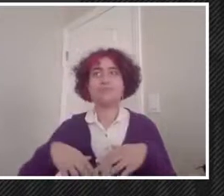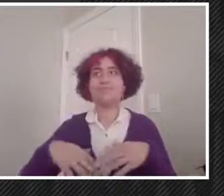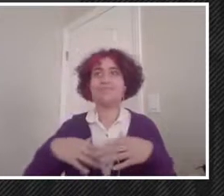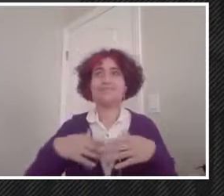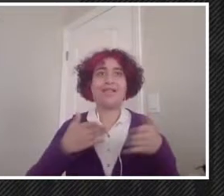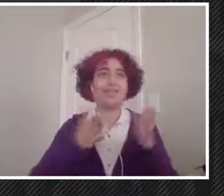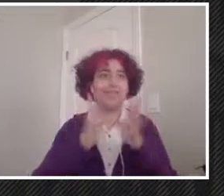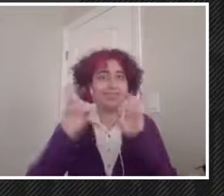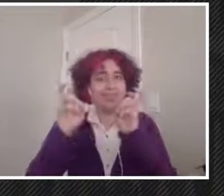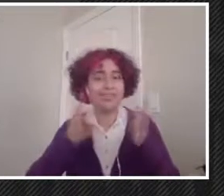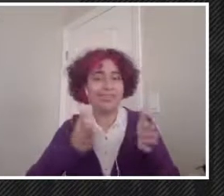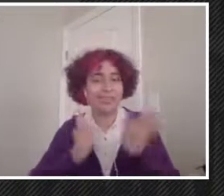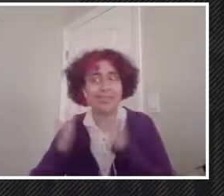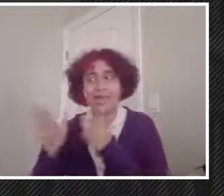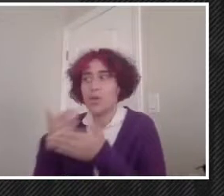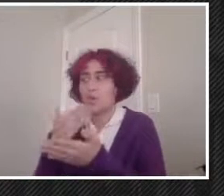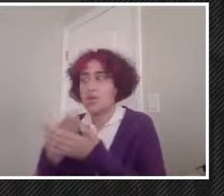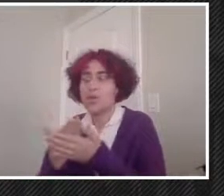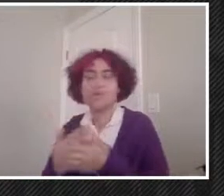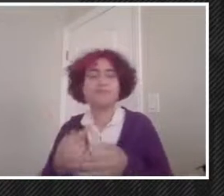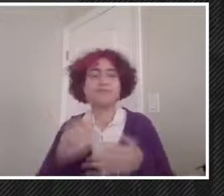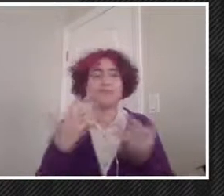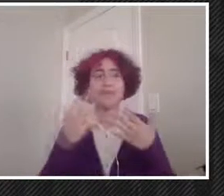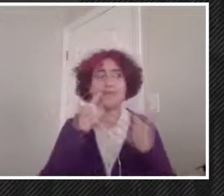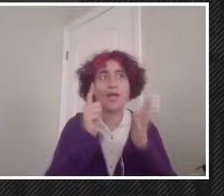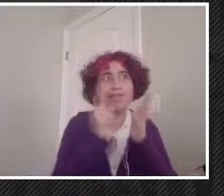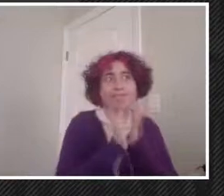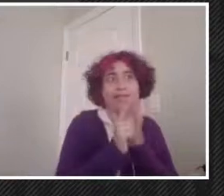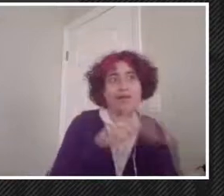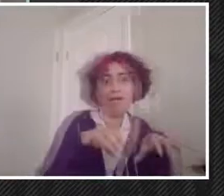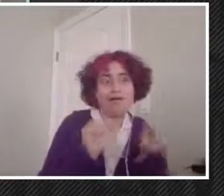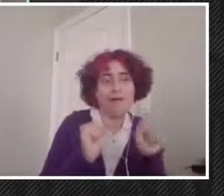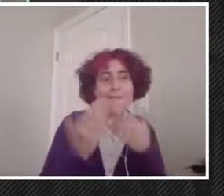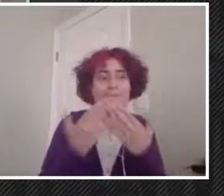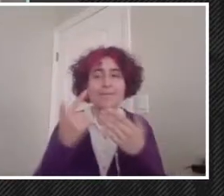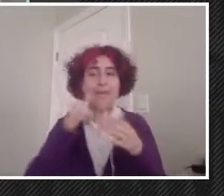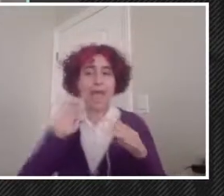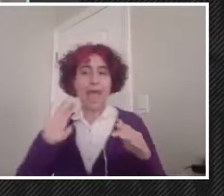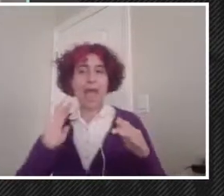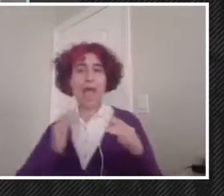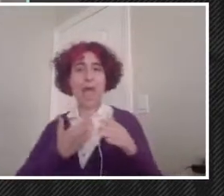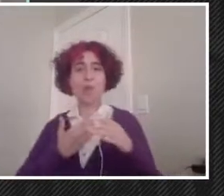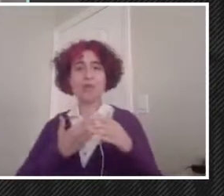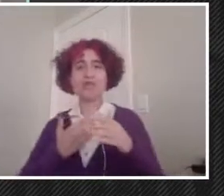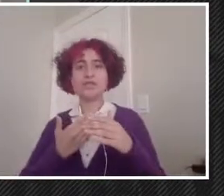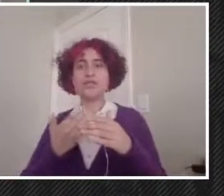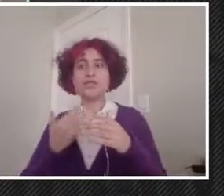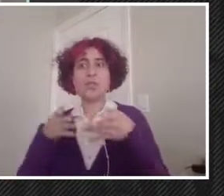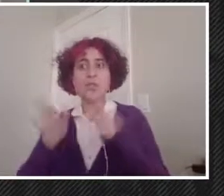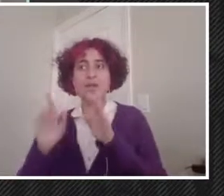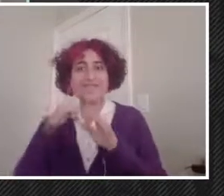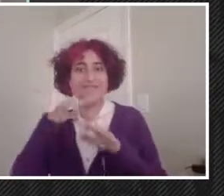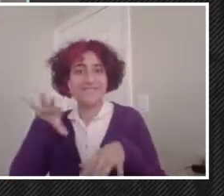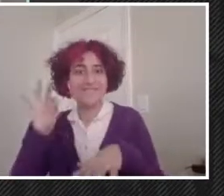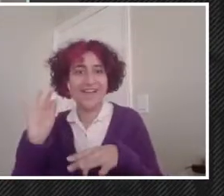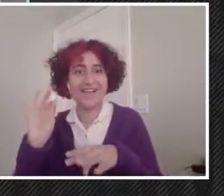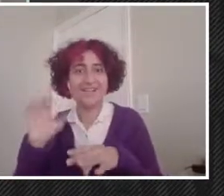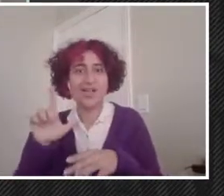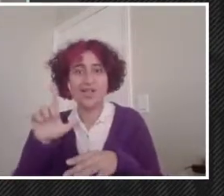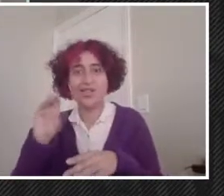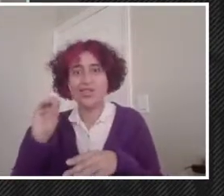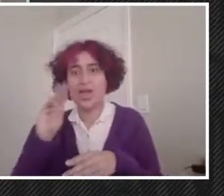prowess or our ability to analyze policy or our lobbying capabilities or our huge